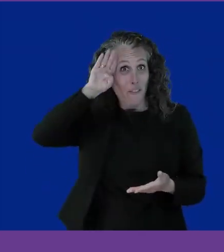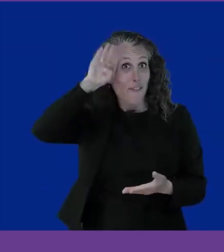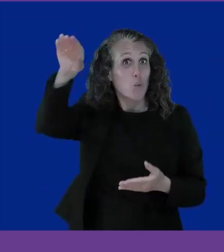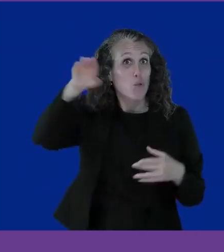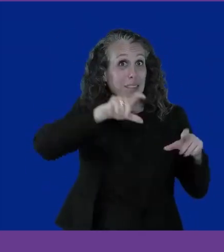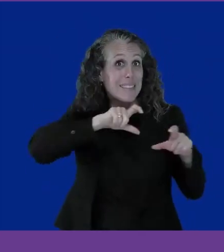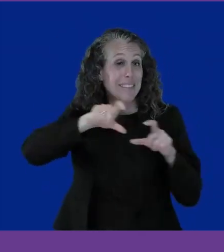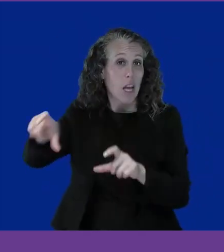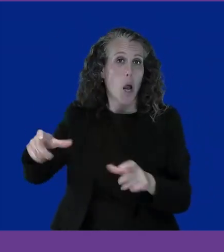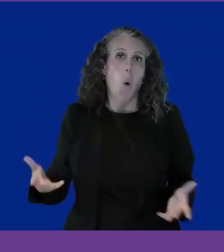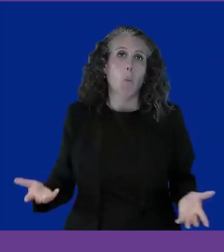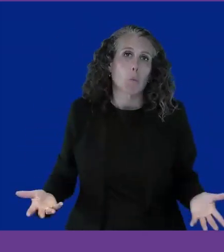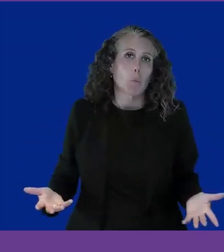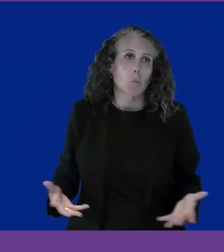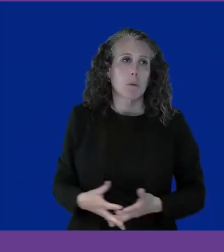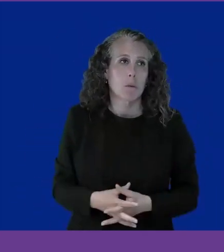Mhm. I don't think